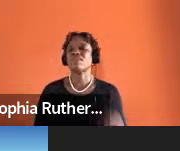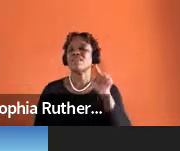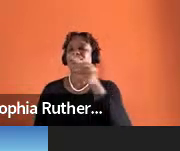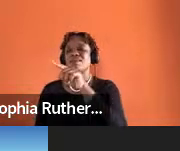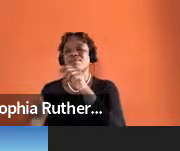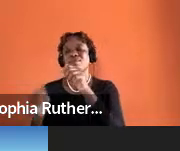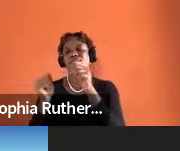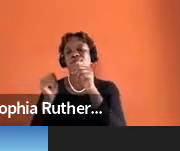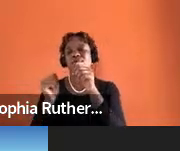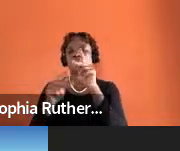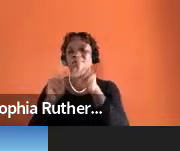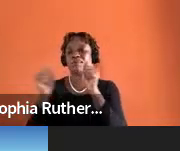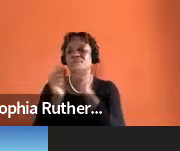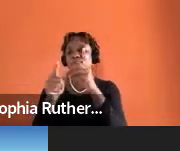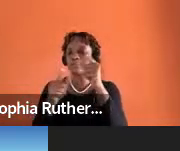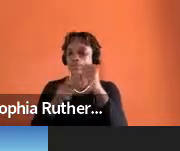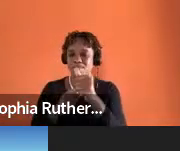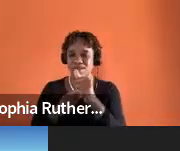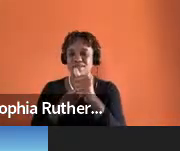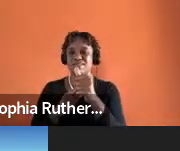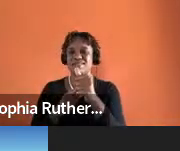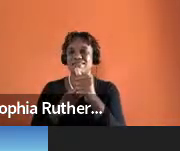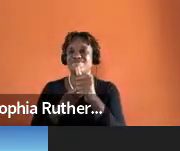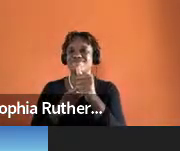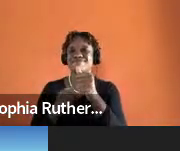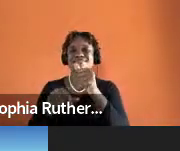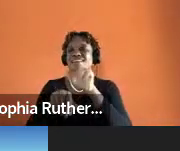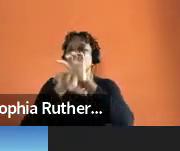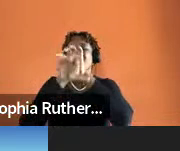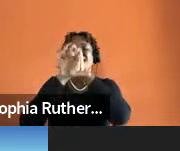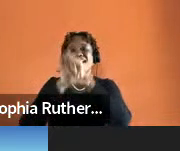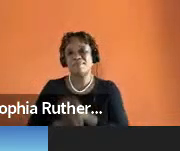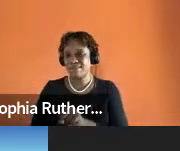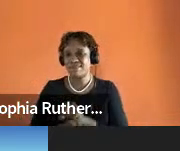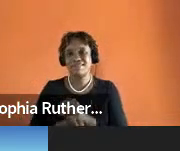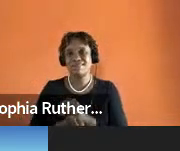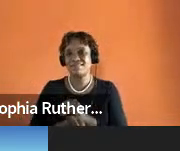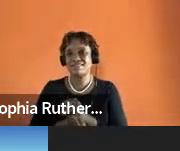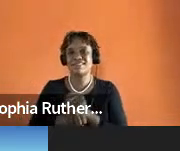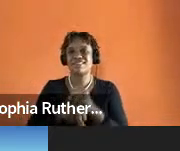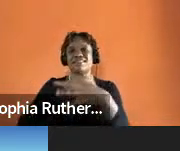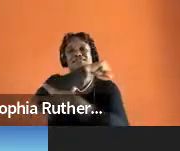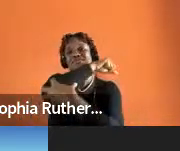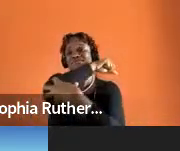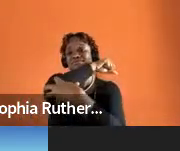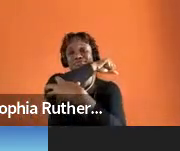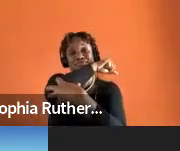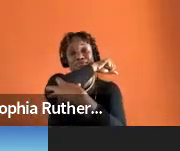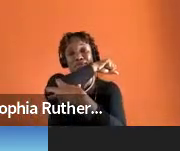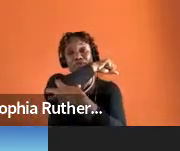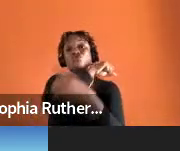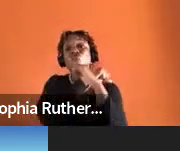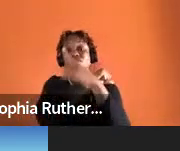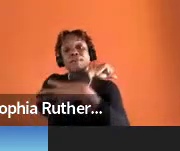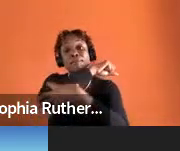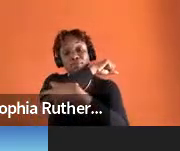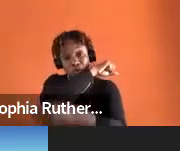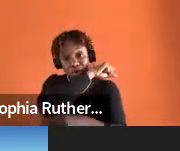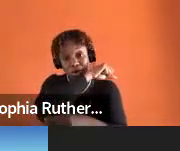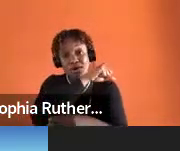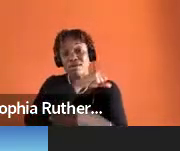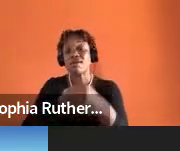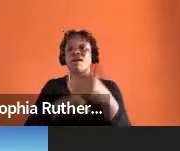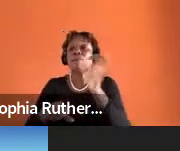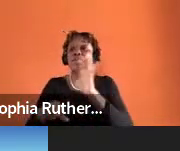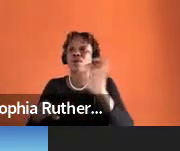in comparison to persons who do not have disabilities. There's also stigma and discrimination and marginalization, which may result,